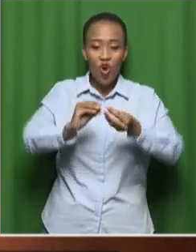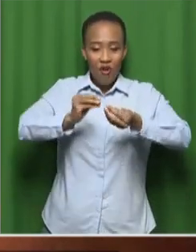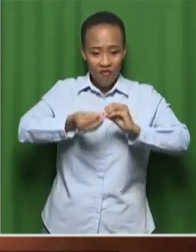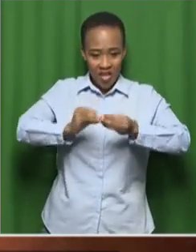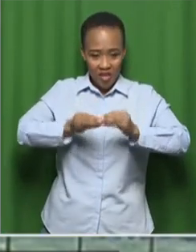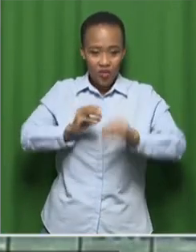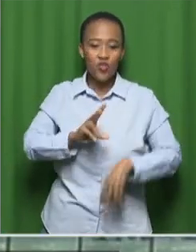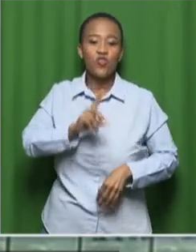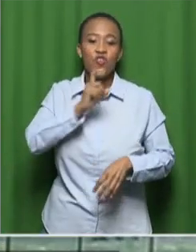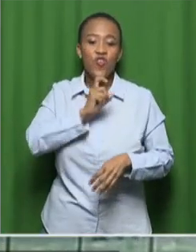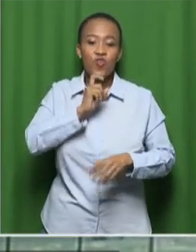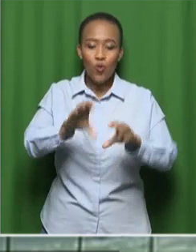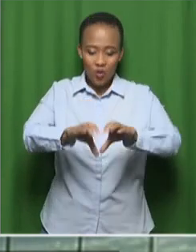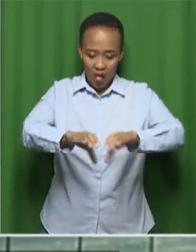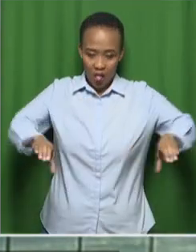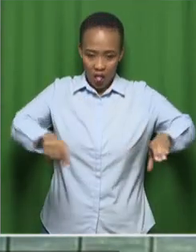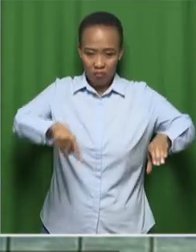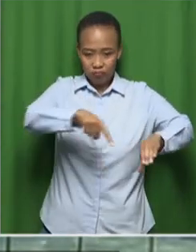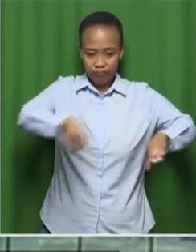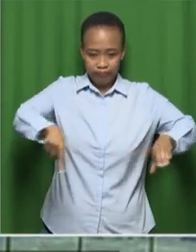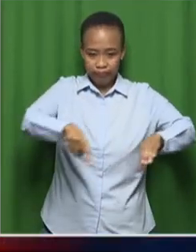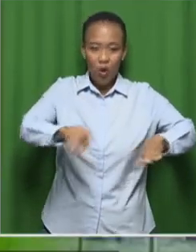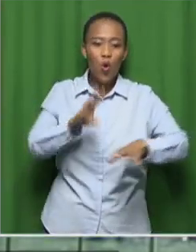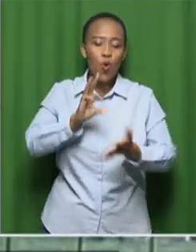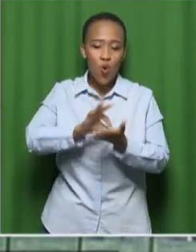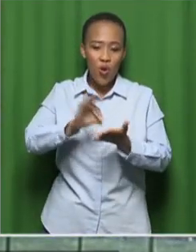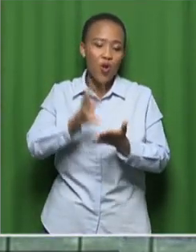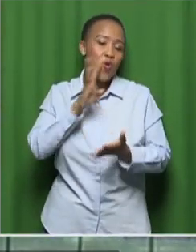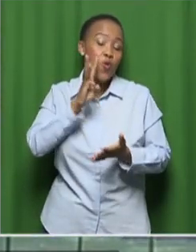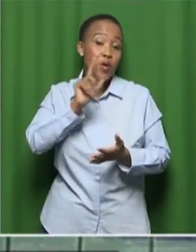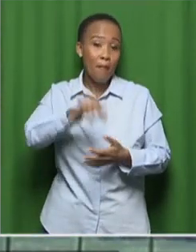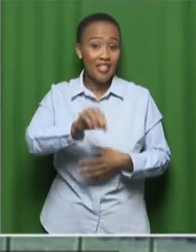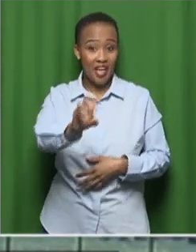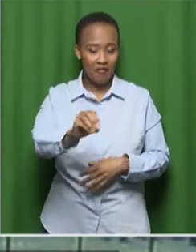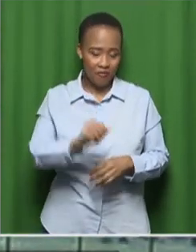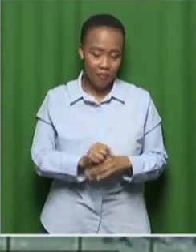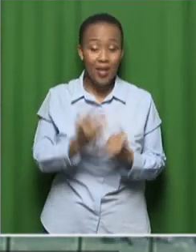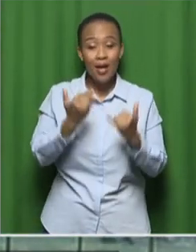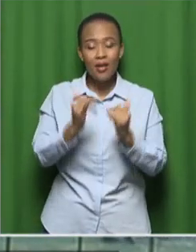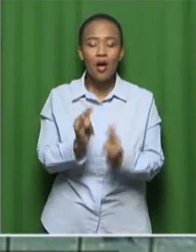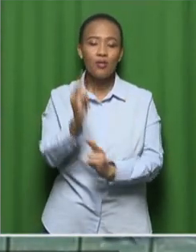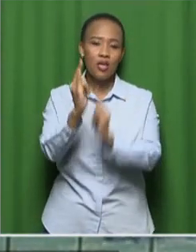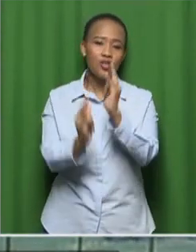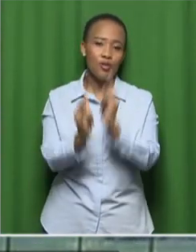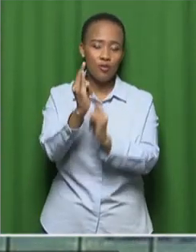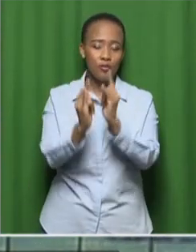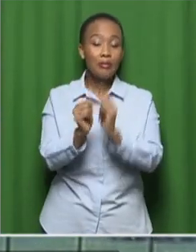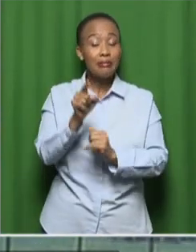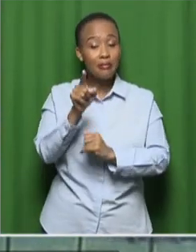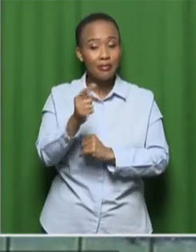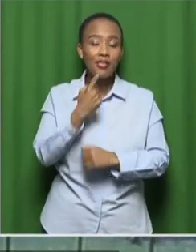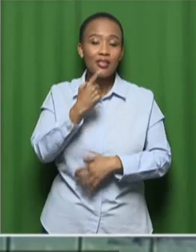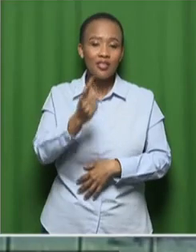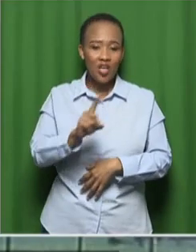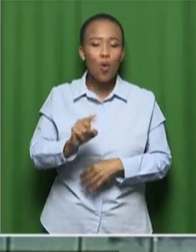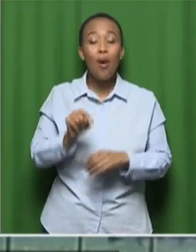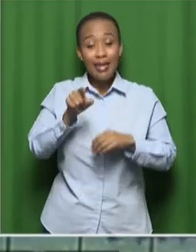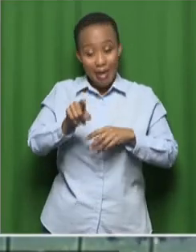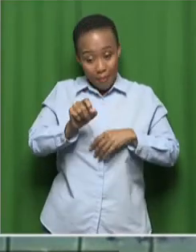years, the plants delivered 2 billion litres of water. The city admits that desalination is extremely